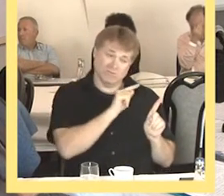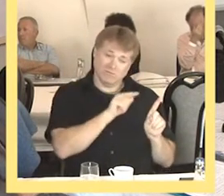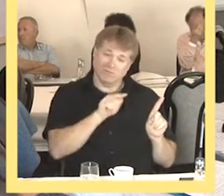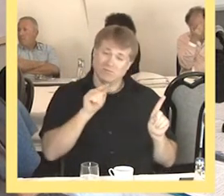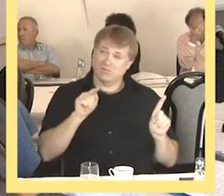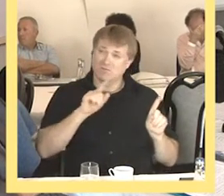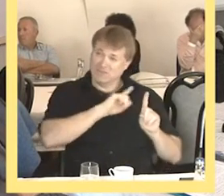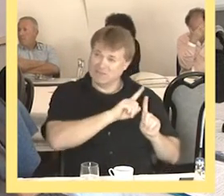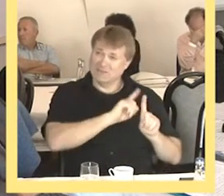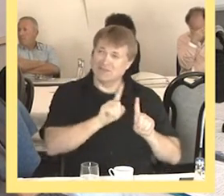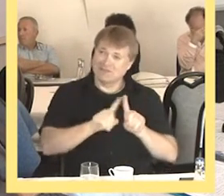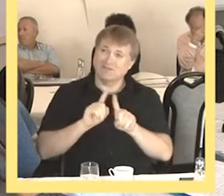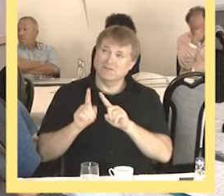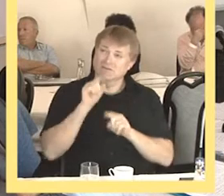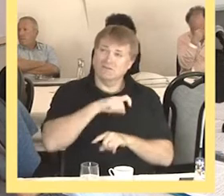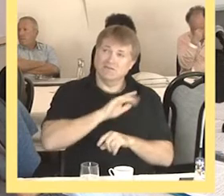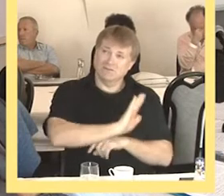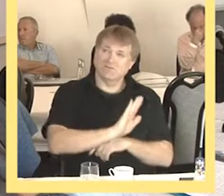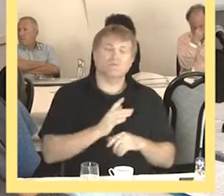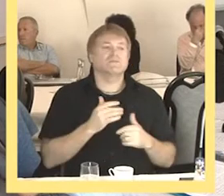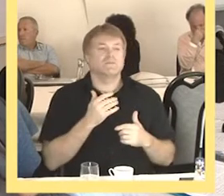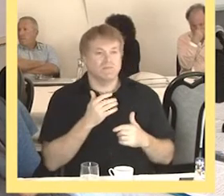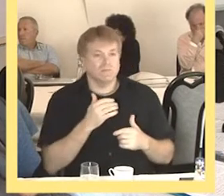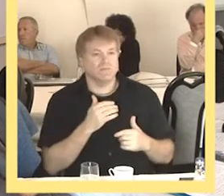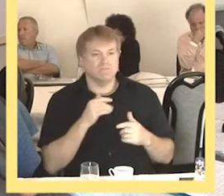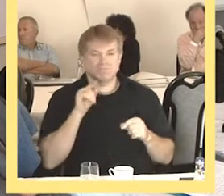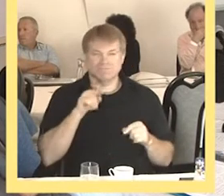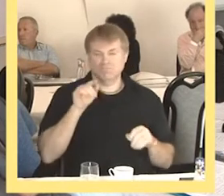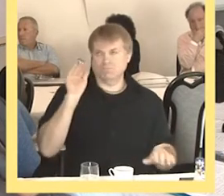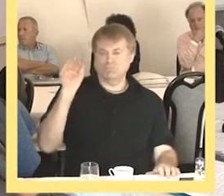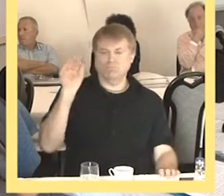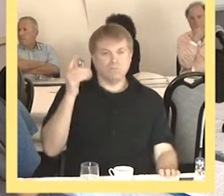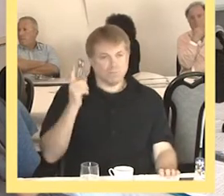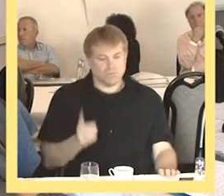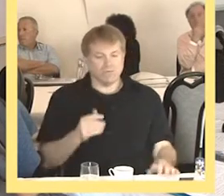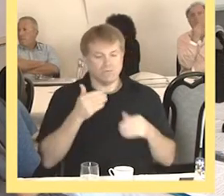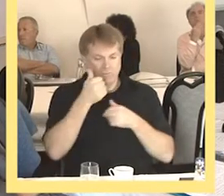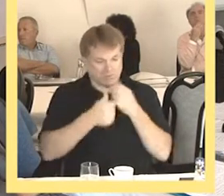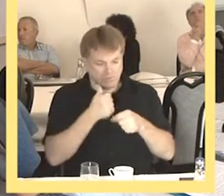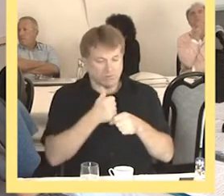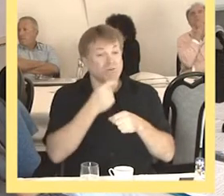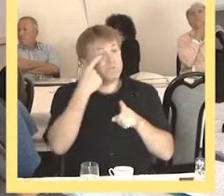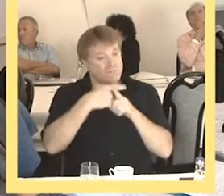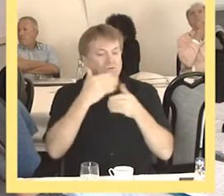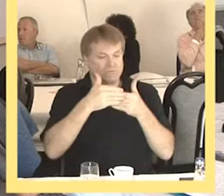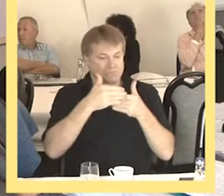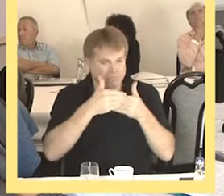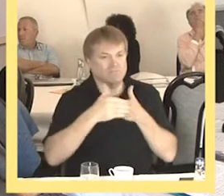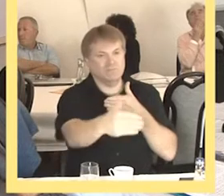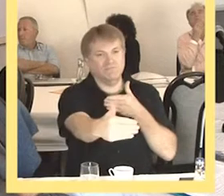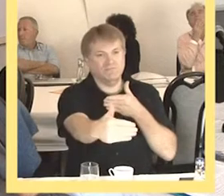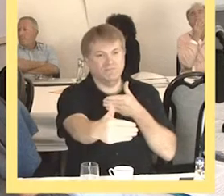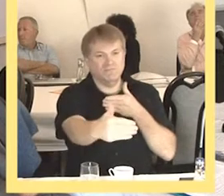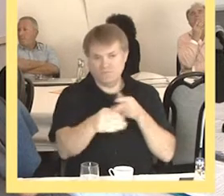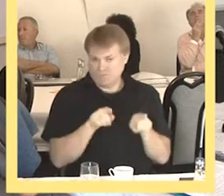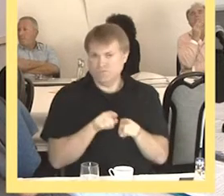and what is necessary to do in the whole crisis management, in the general crisis management. This was my opinion, and I hope